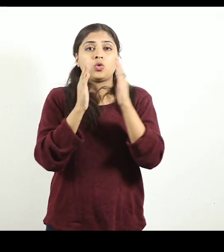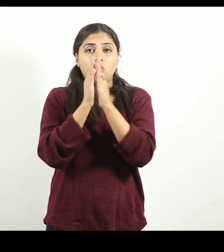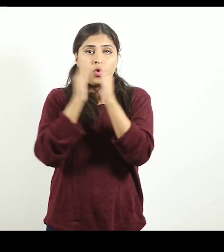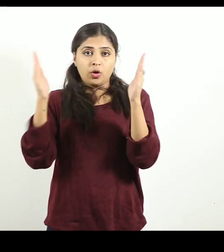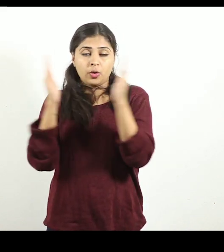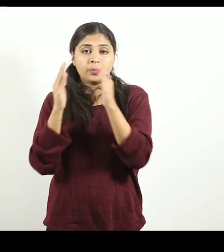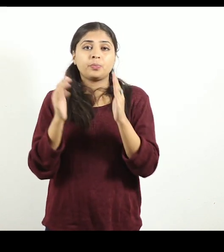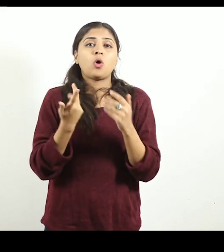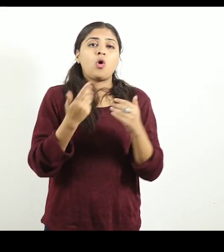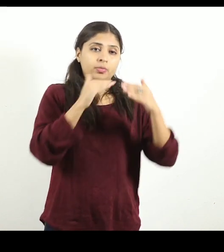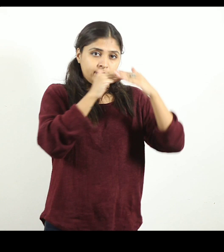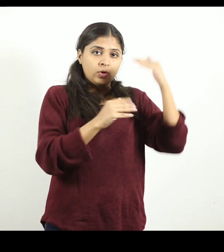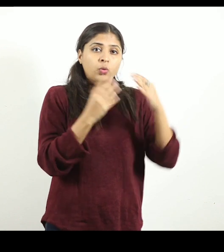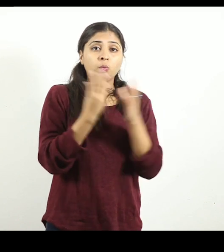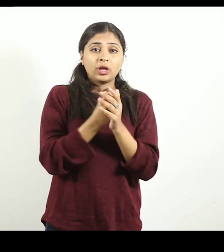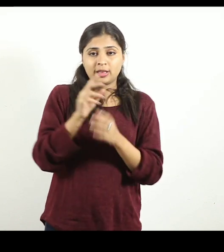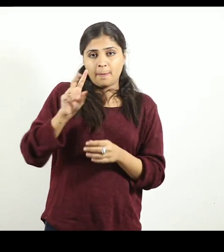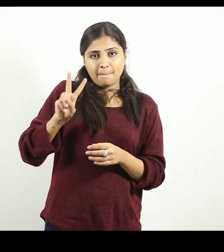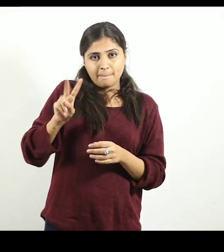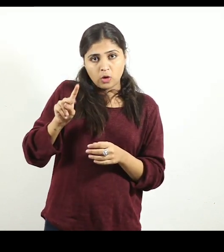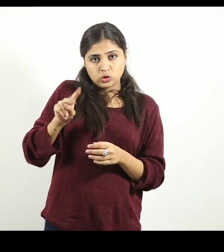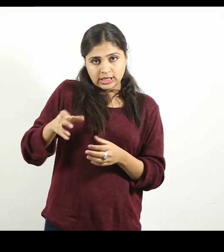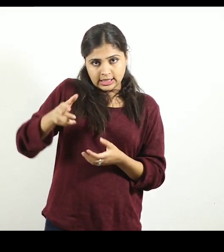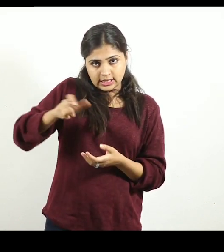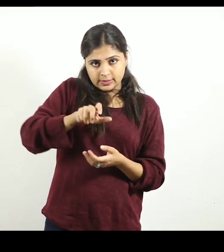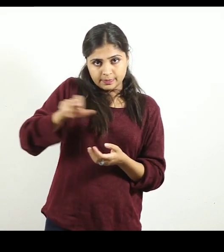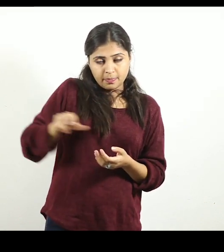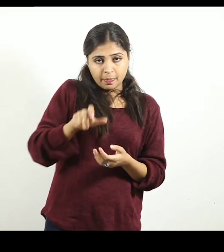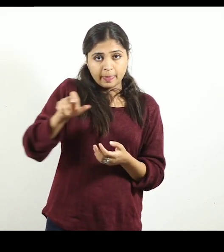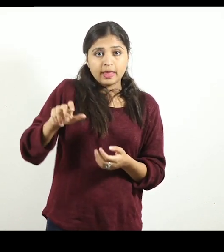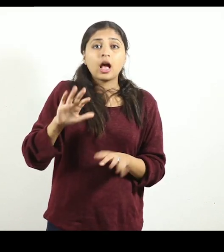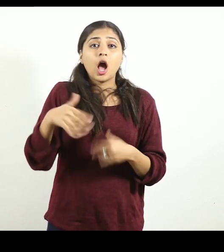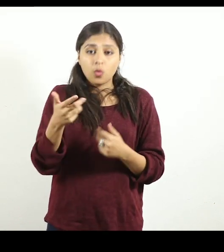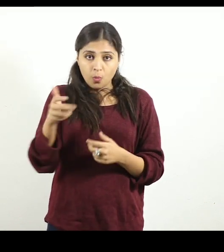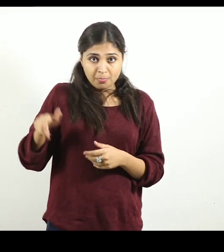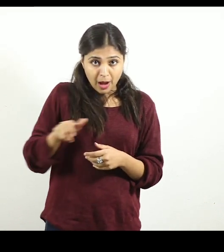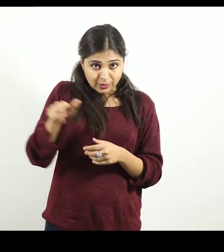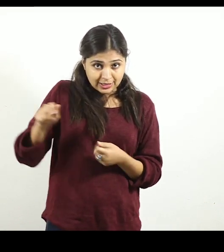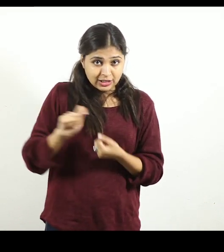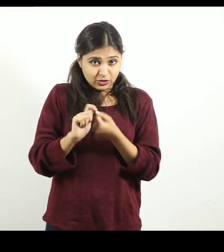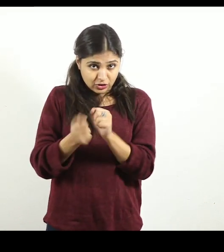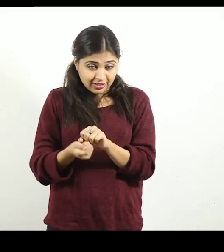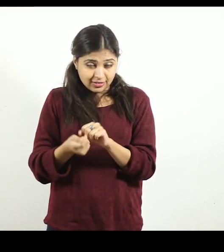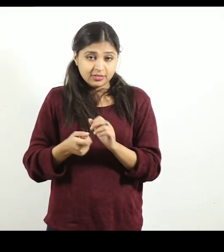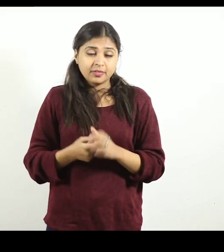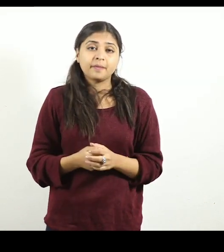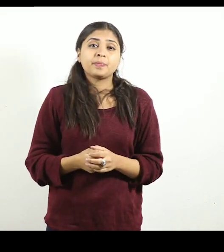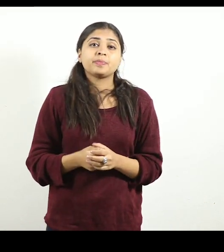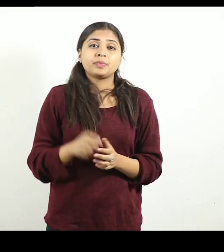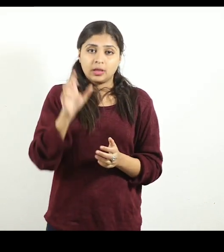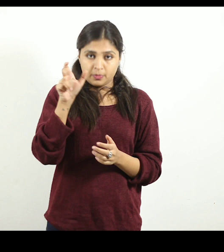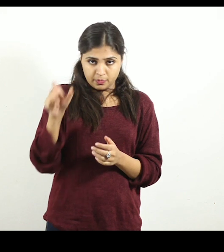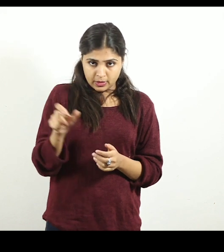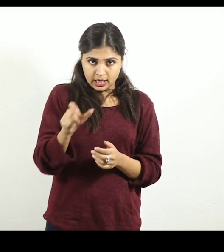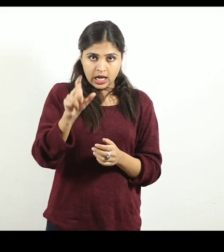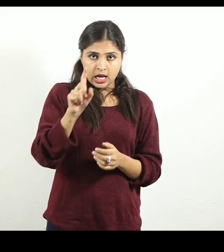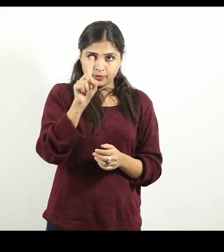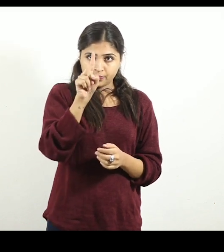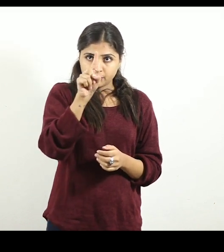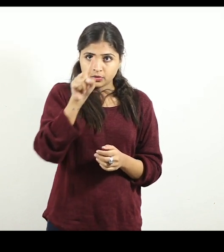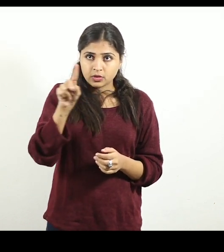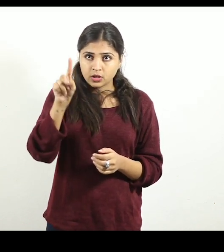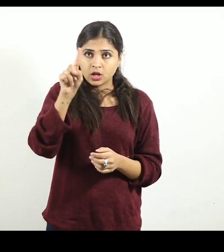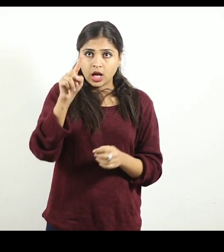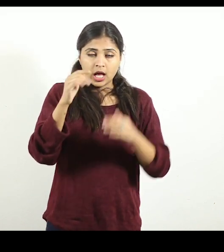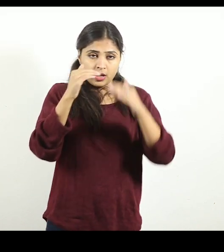place your cursor on the line between two rows or columns. A symbol that looks like a lowercase t with